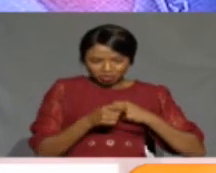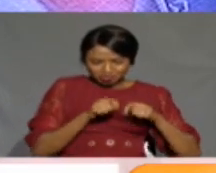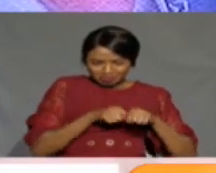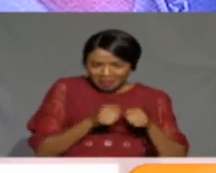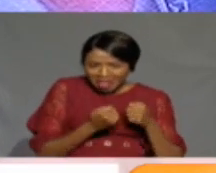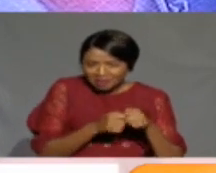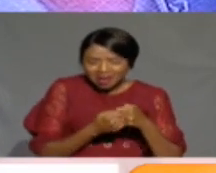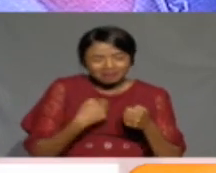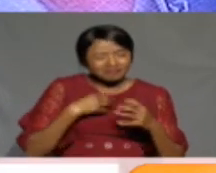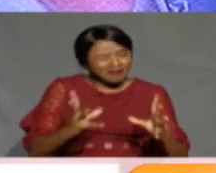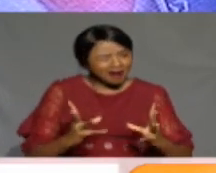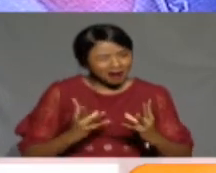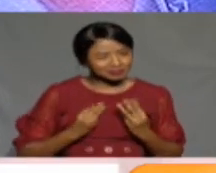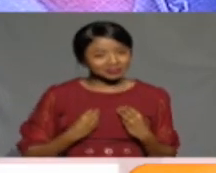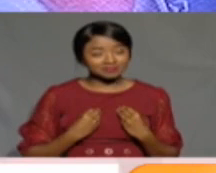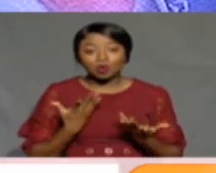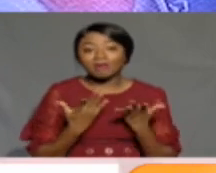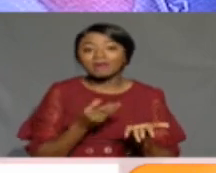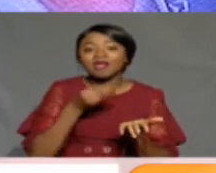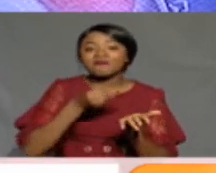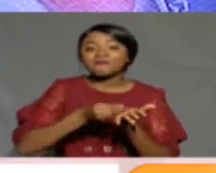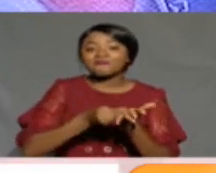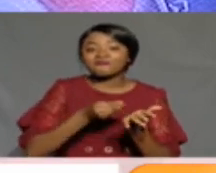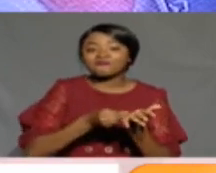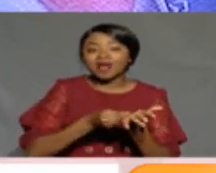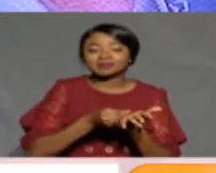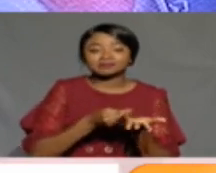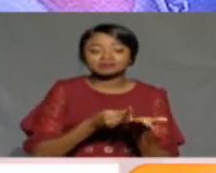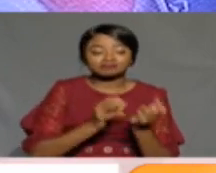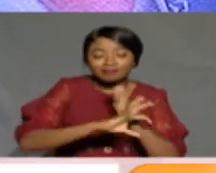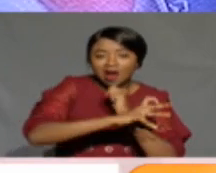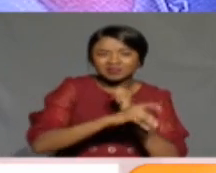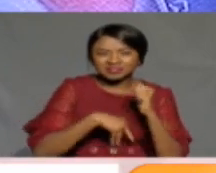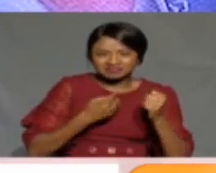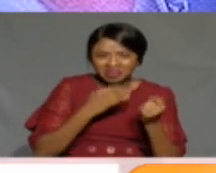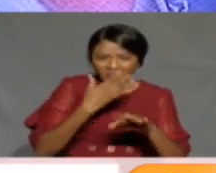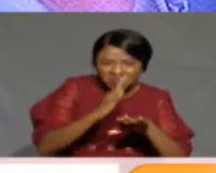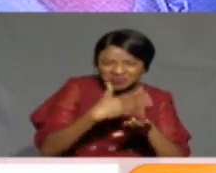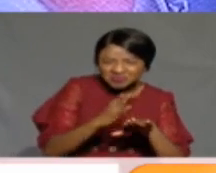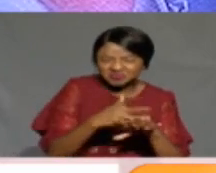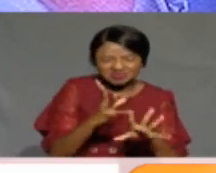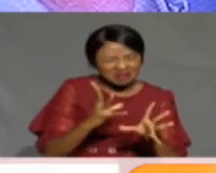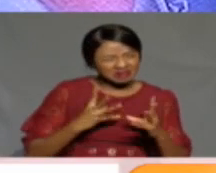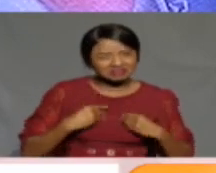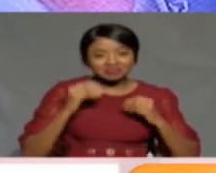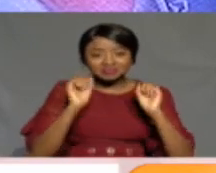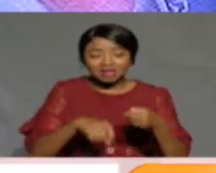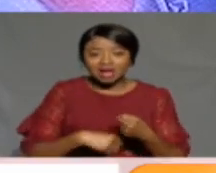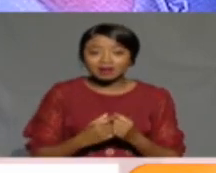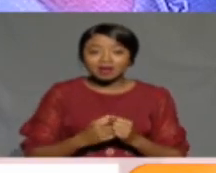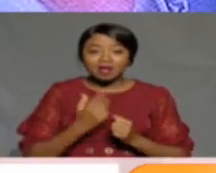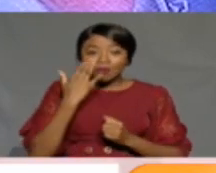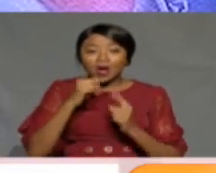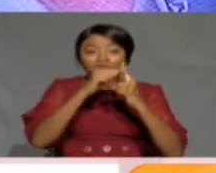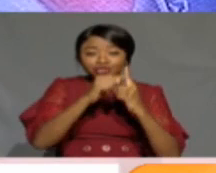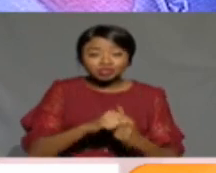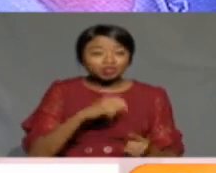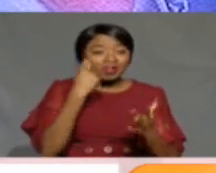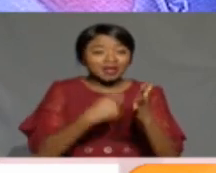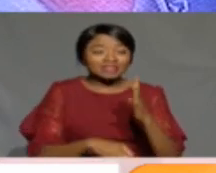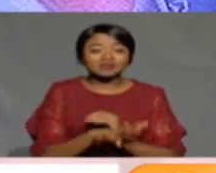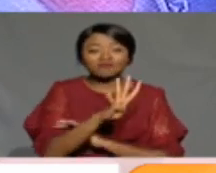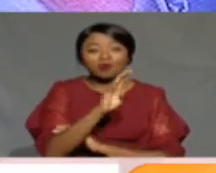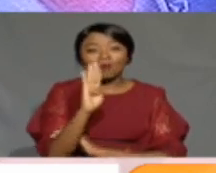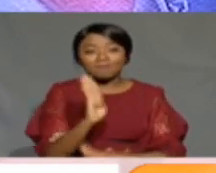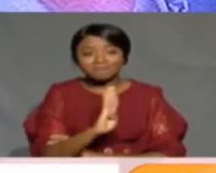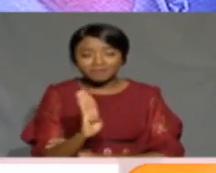funds. Sonko, who appeared before the Kenya Revenue Authority today over non-remittance of taxes amounting to over 4